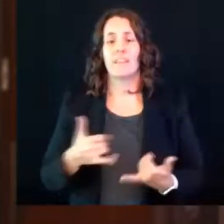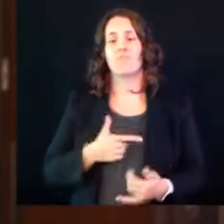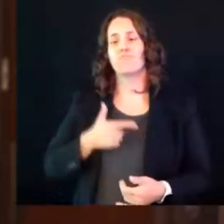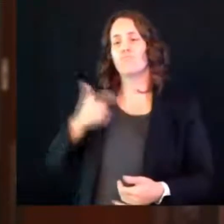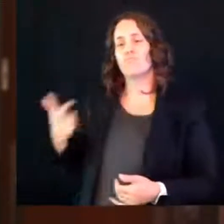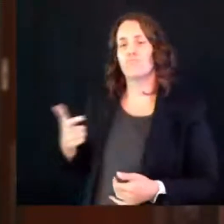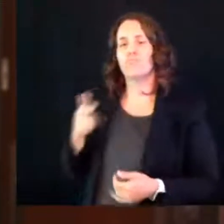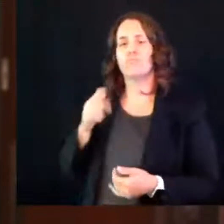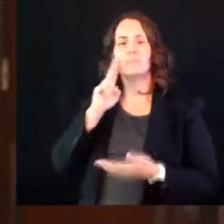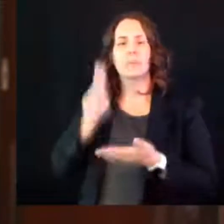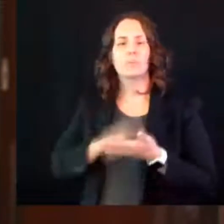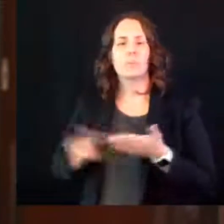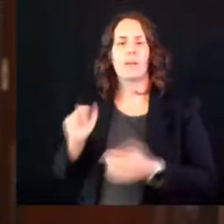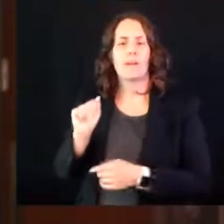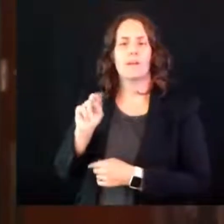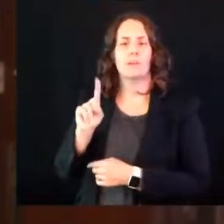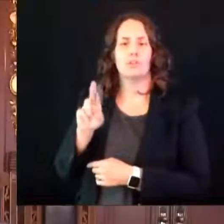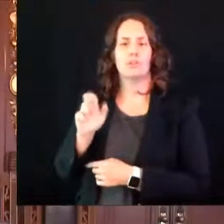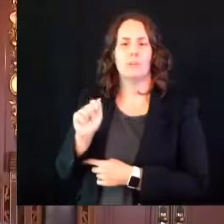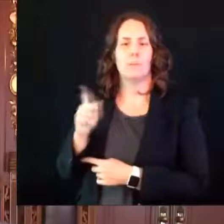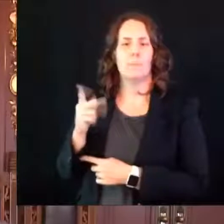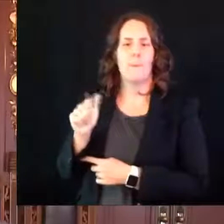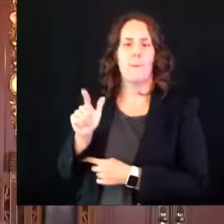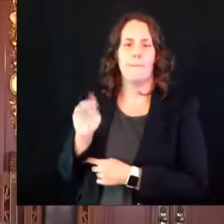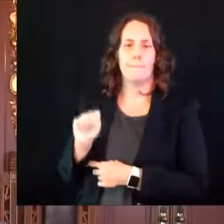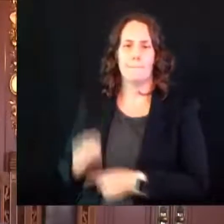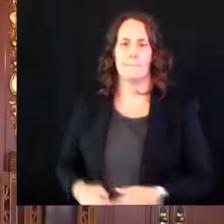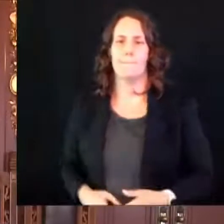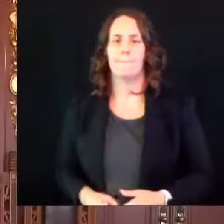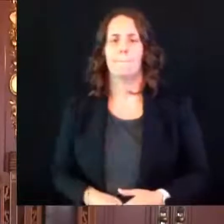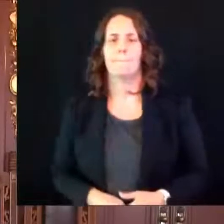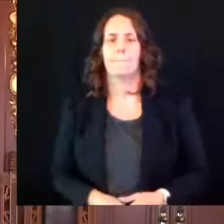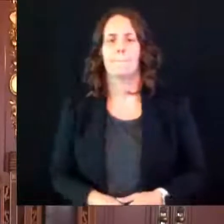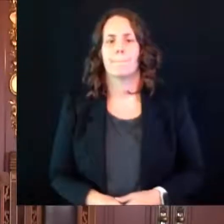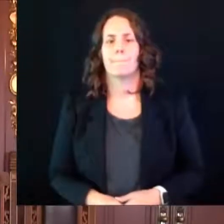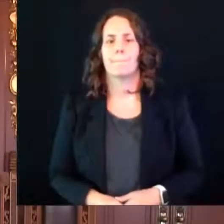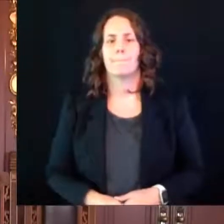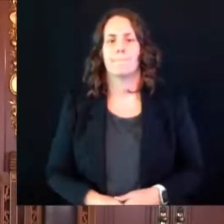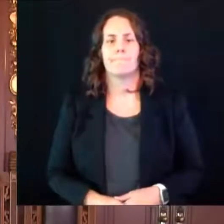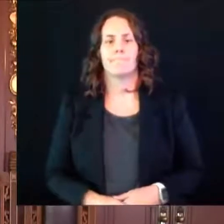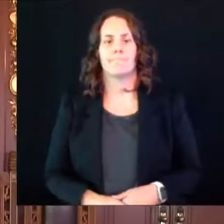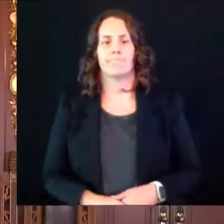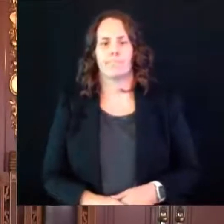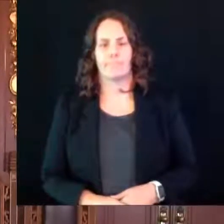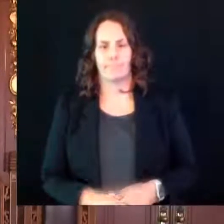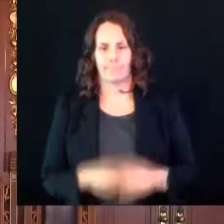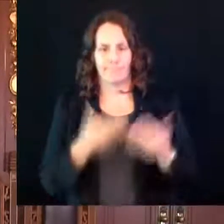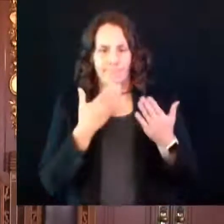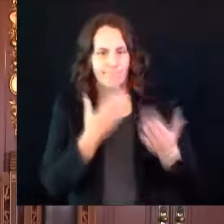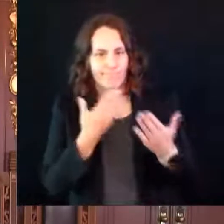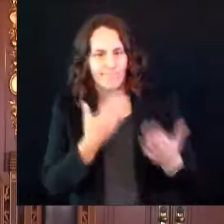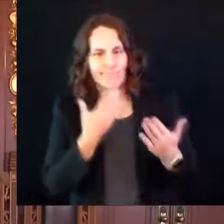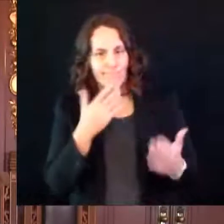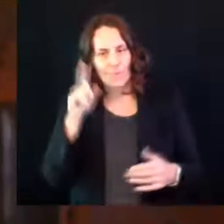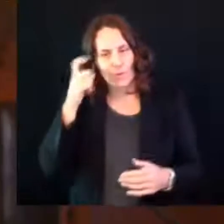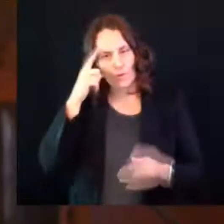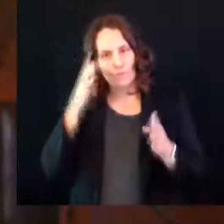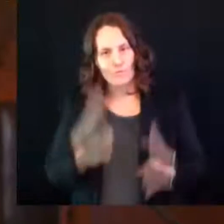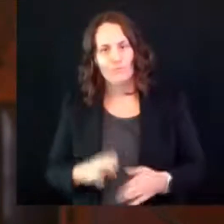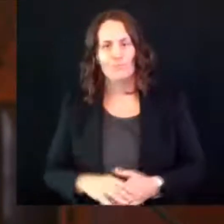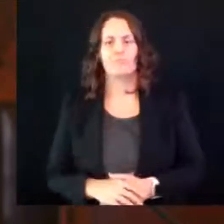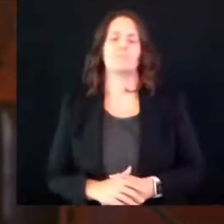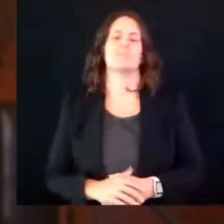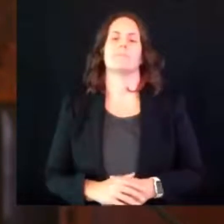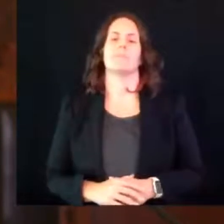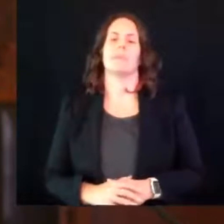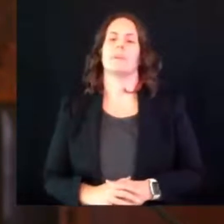Designee Andrea Palm. Andrea? Thank you, Governor. And thanks to everyone again for